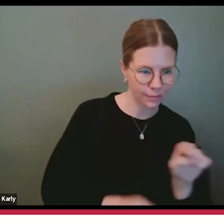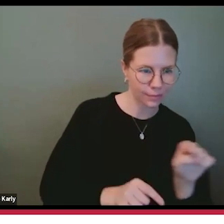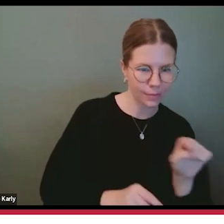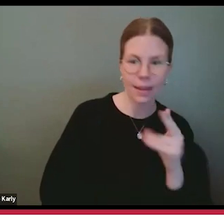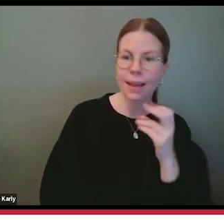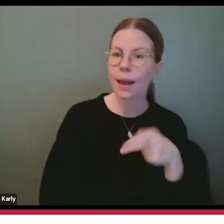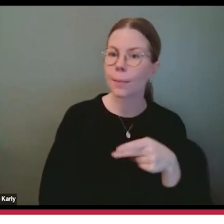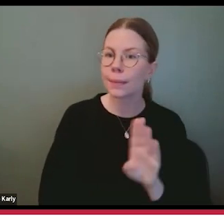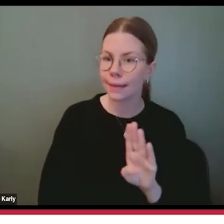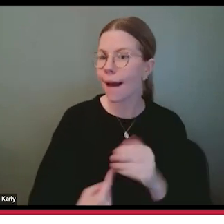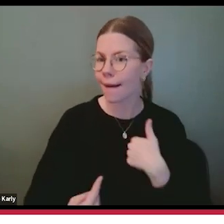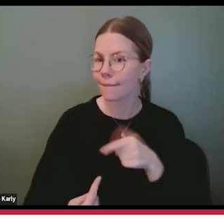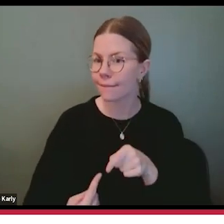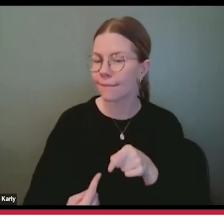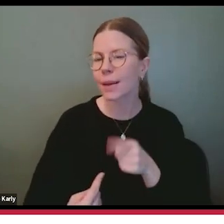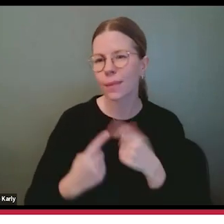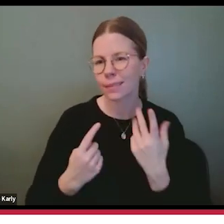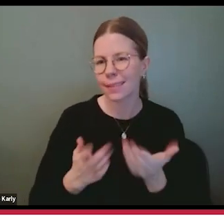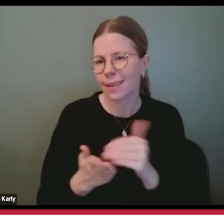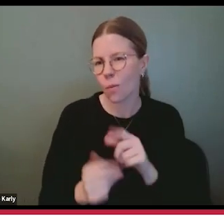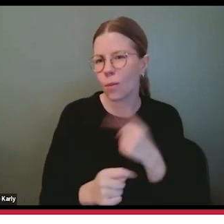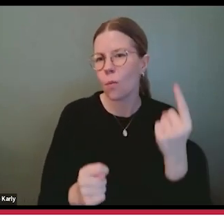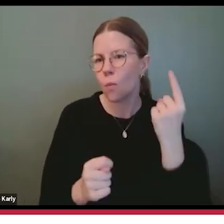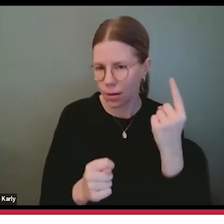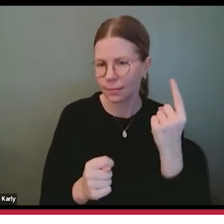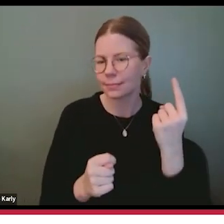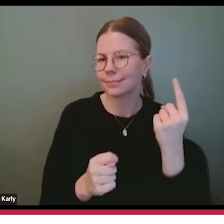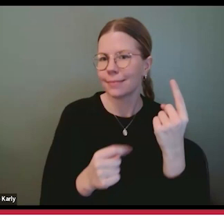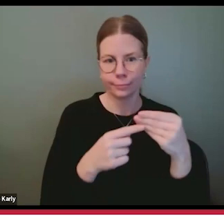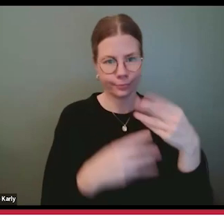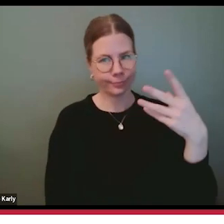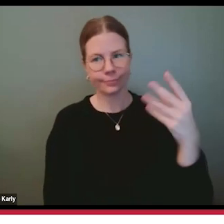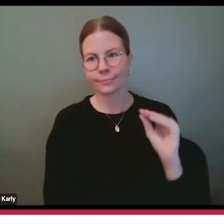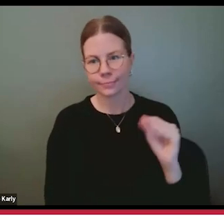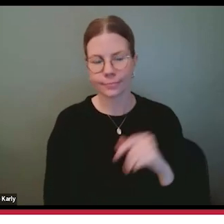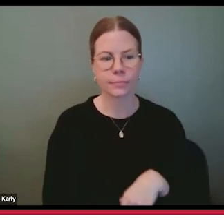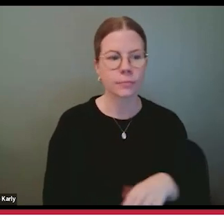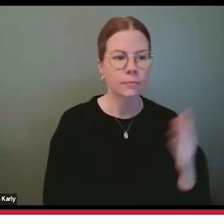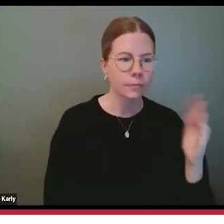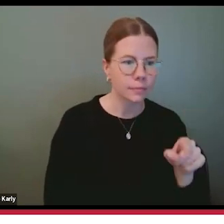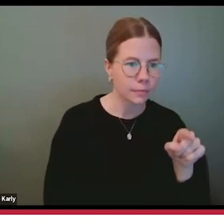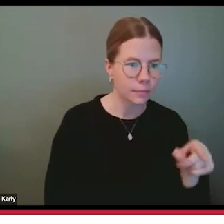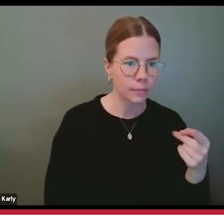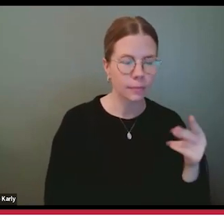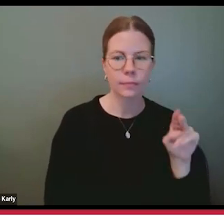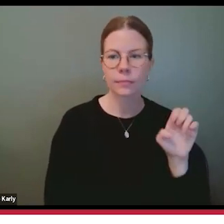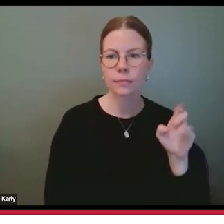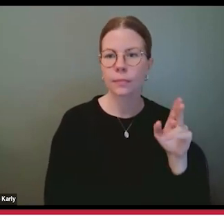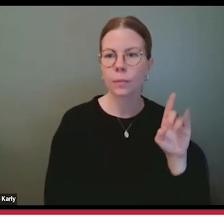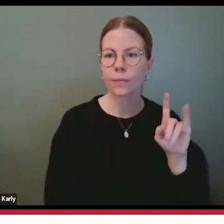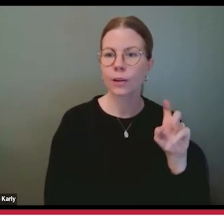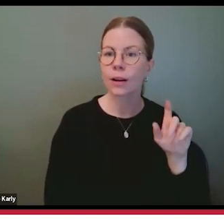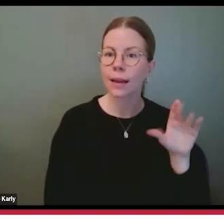This is the second half of that table. And so here's another family, the pneumaviridae, which includes